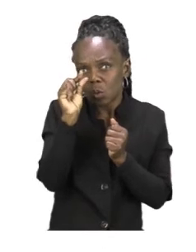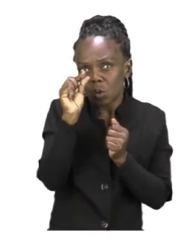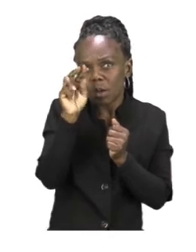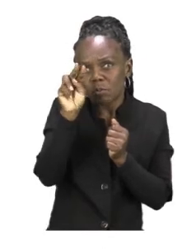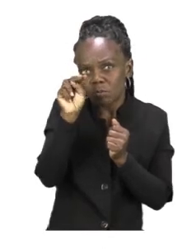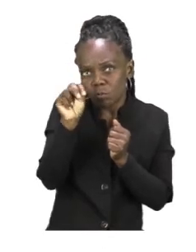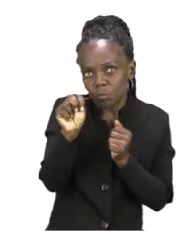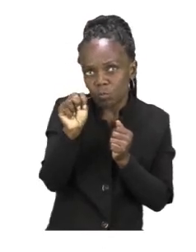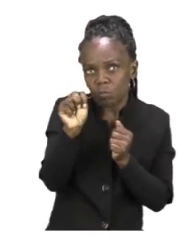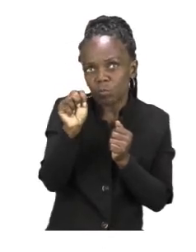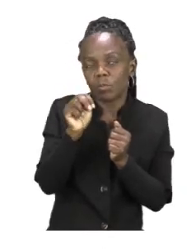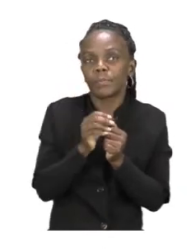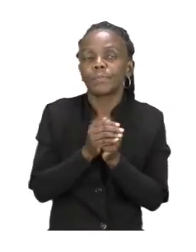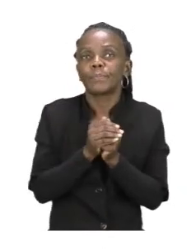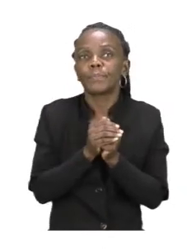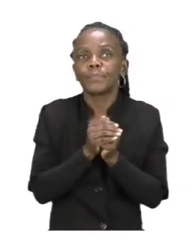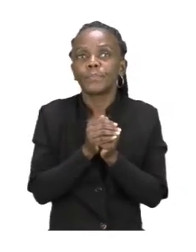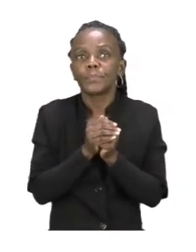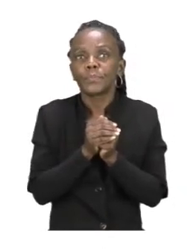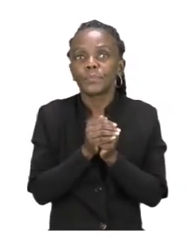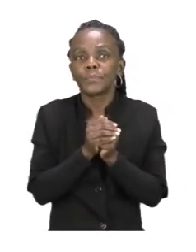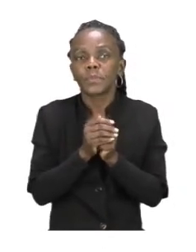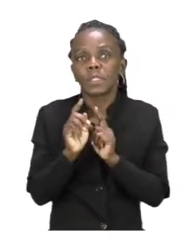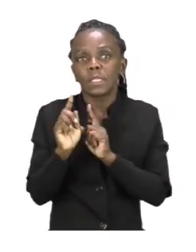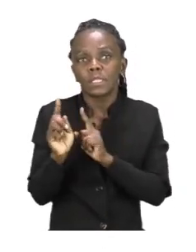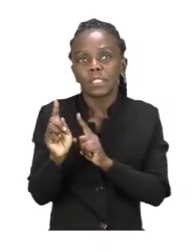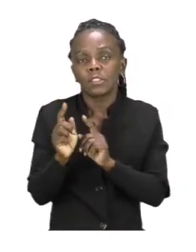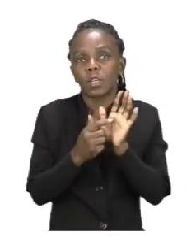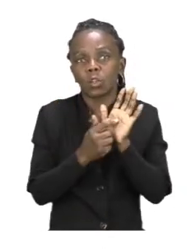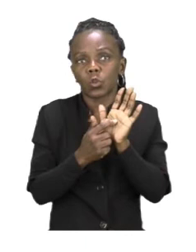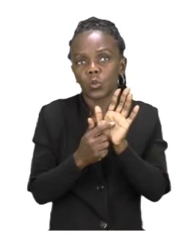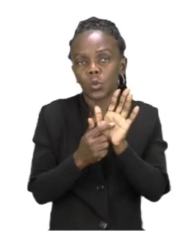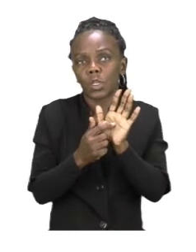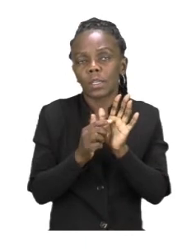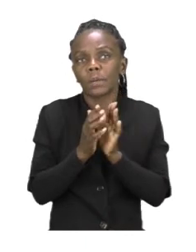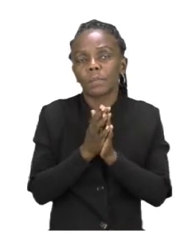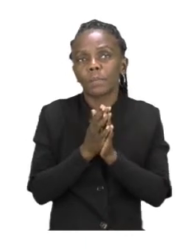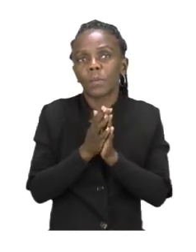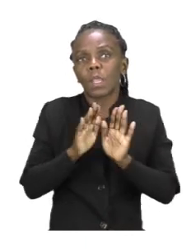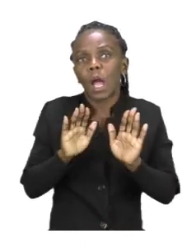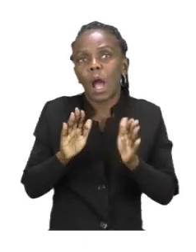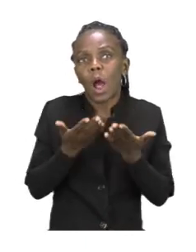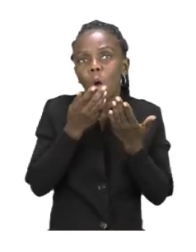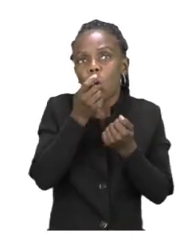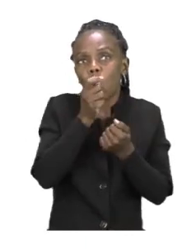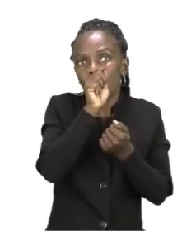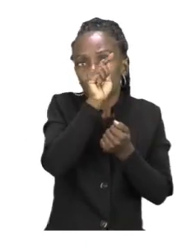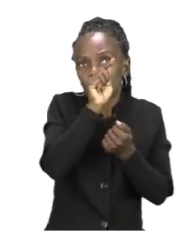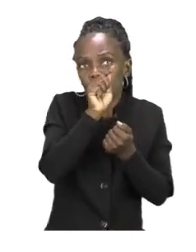to go. So I'm going to show you what you need to do for the big letter